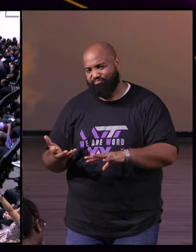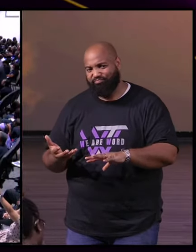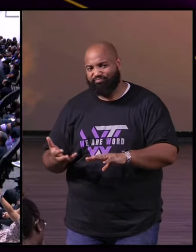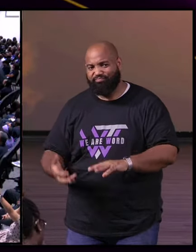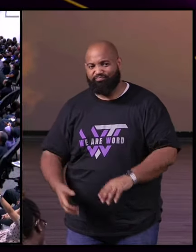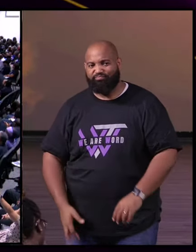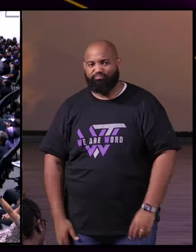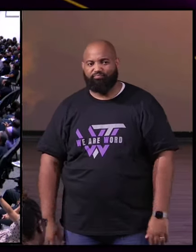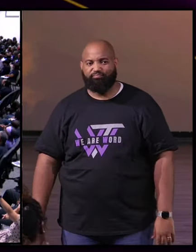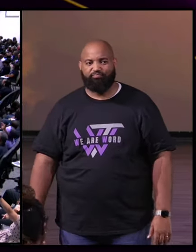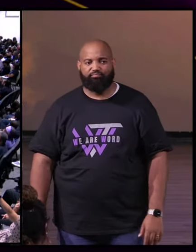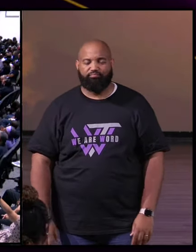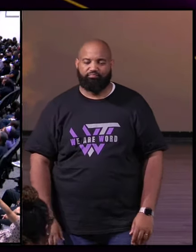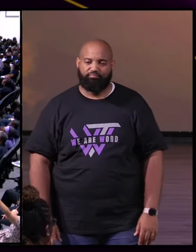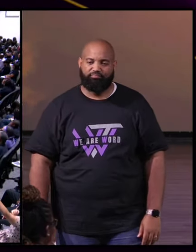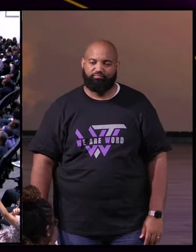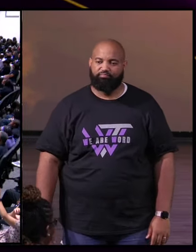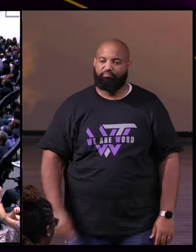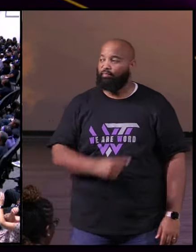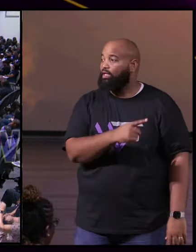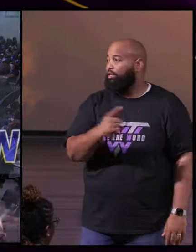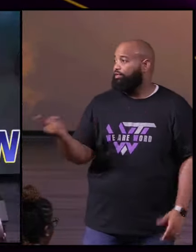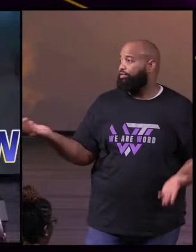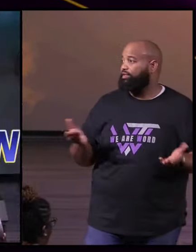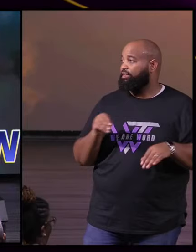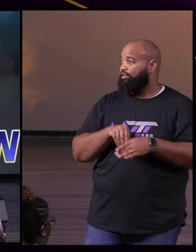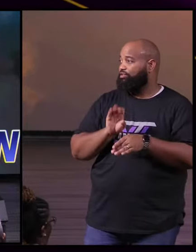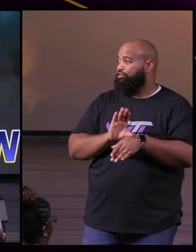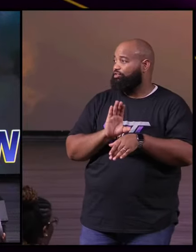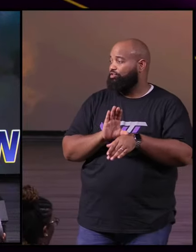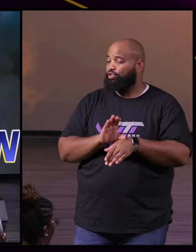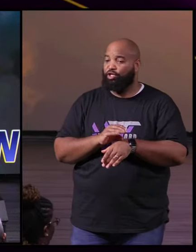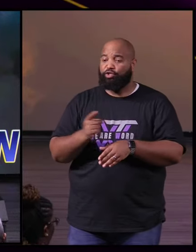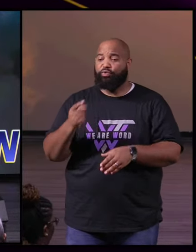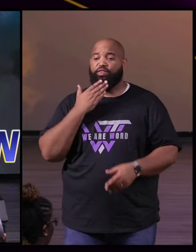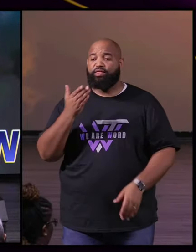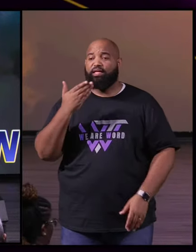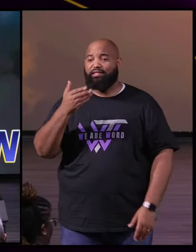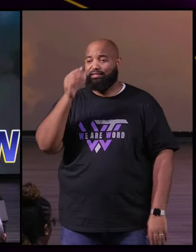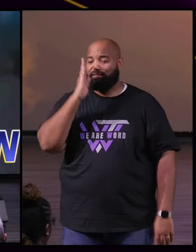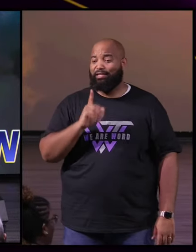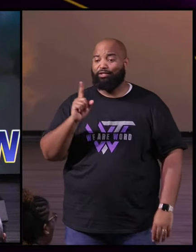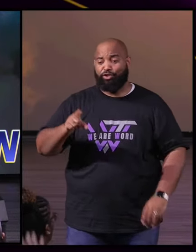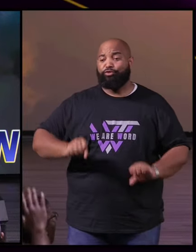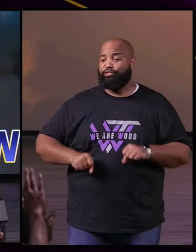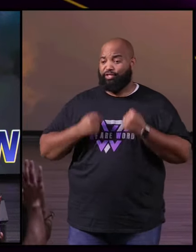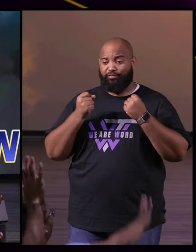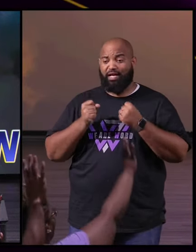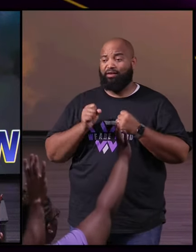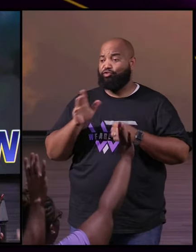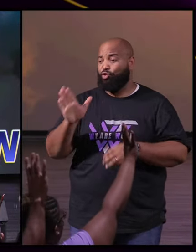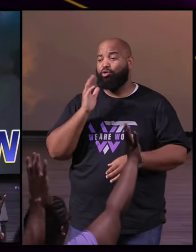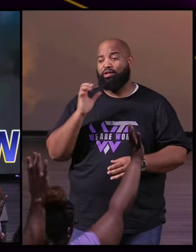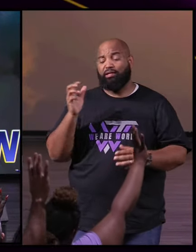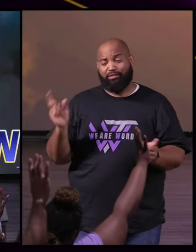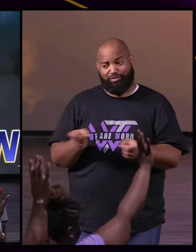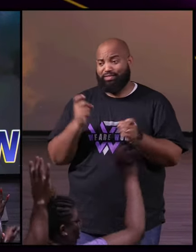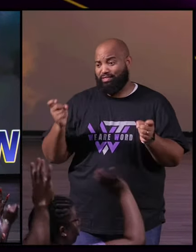Y'all, I'm done. Is there anybody in church that can thank God that you survived your own